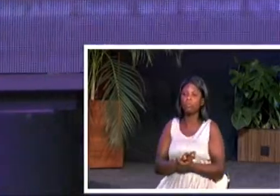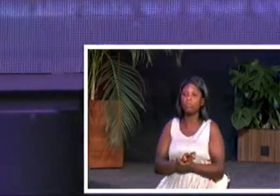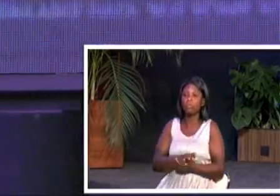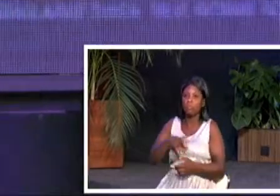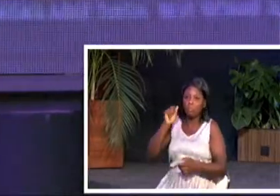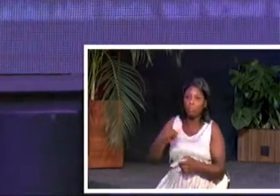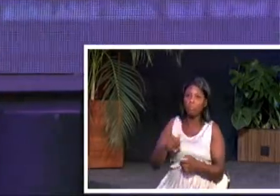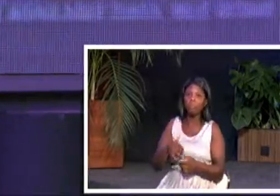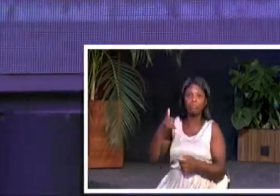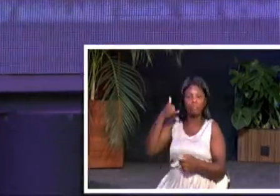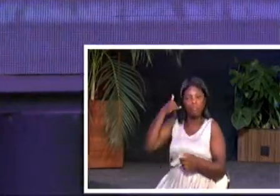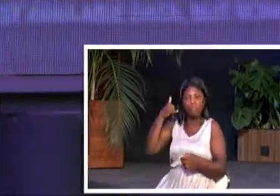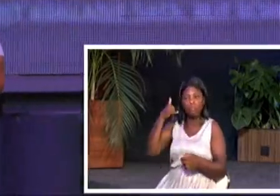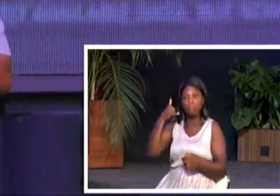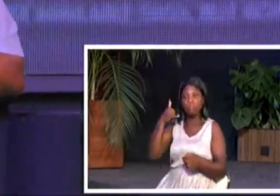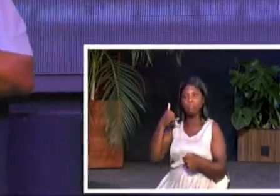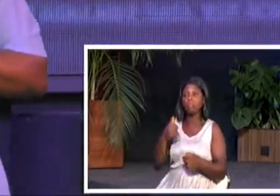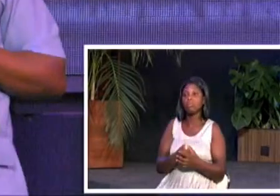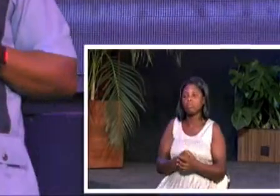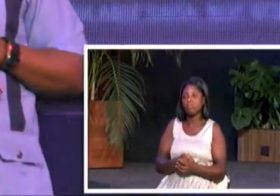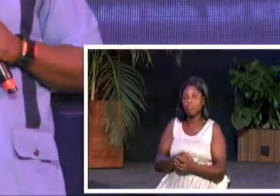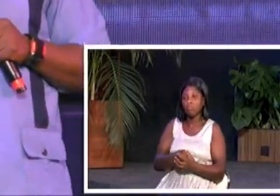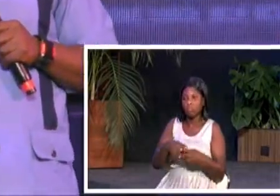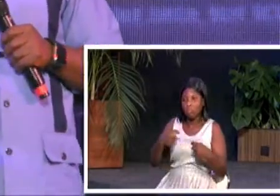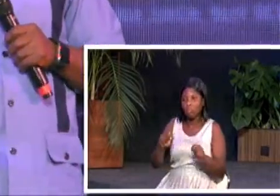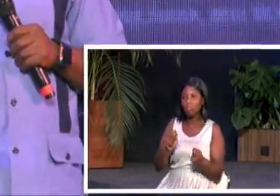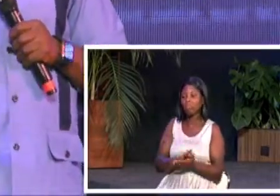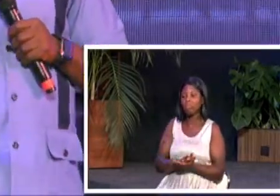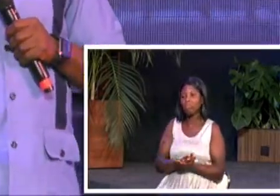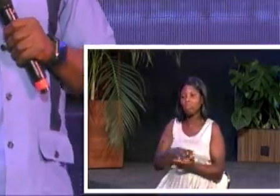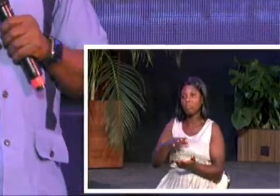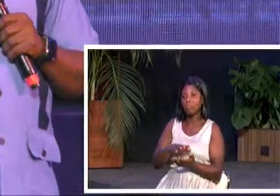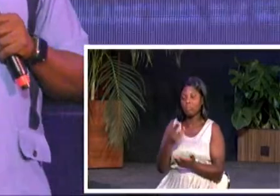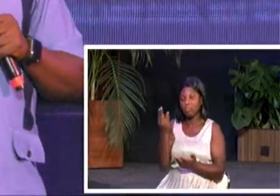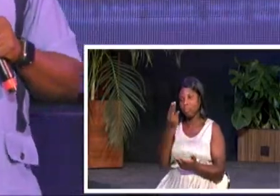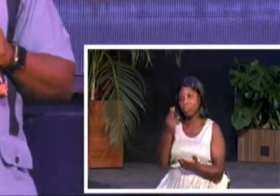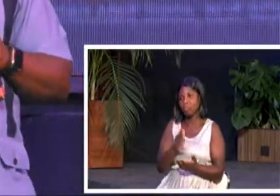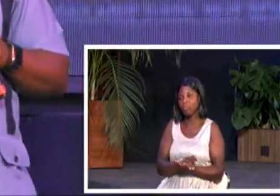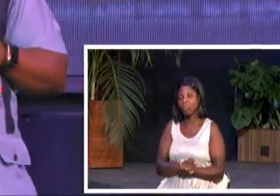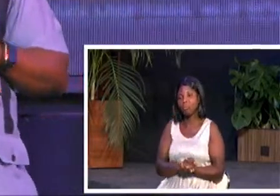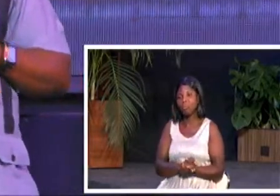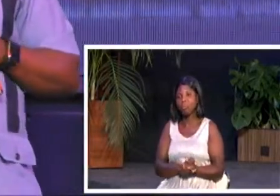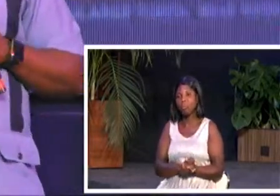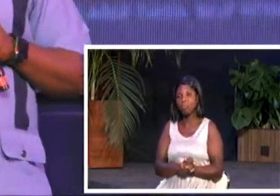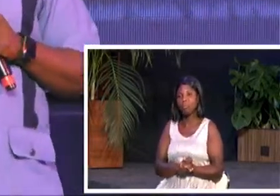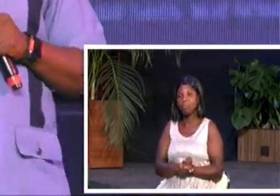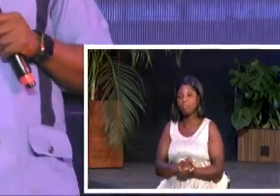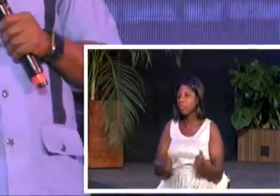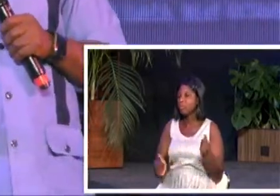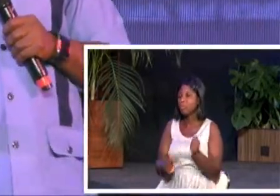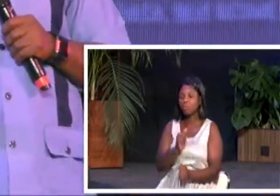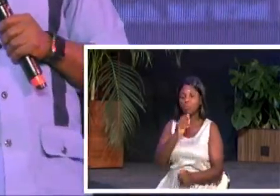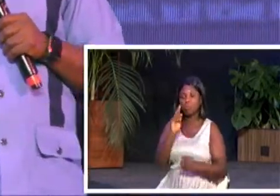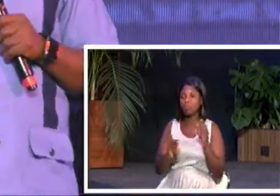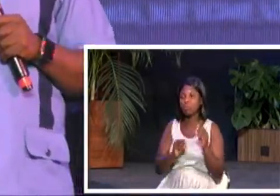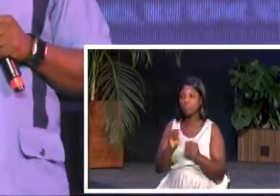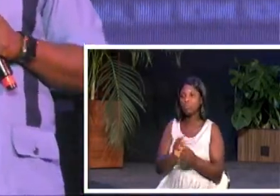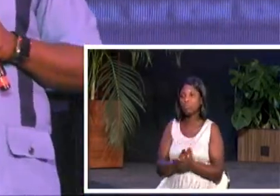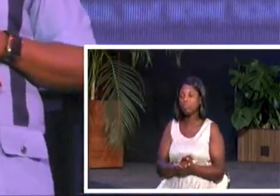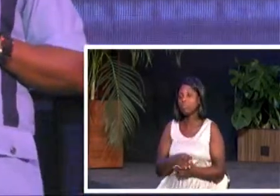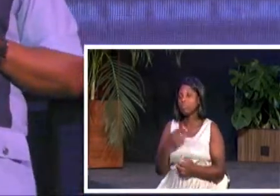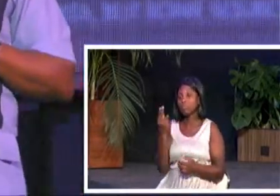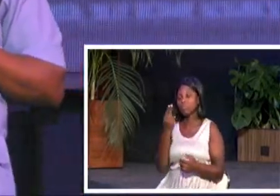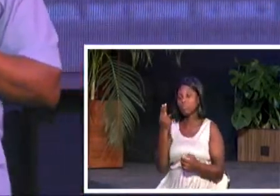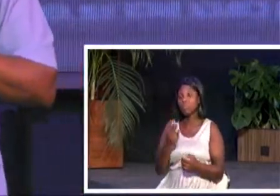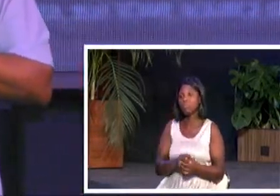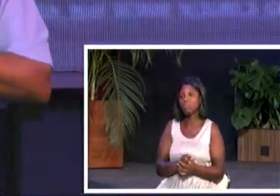Ghana, and about 6.6 million of them are, you know, using social media. So they are